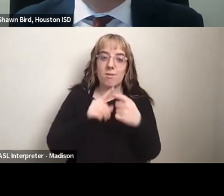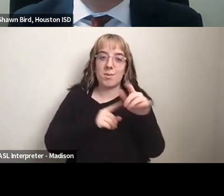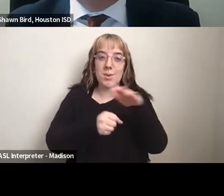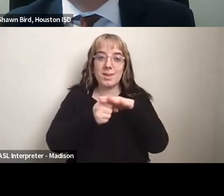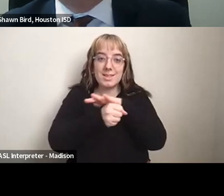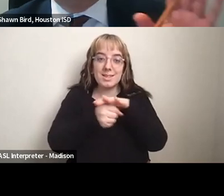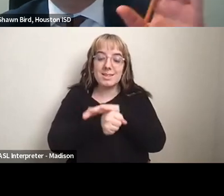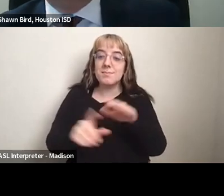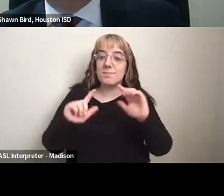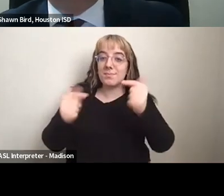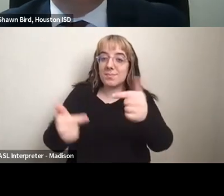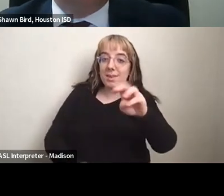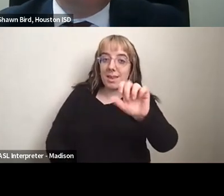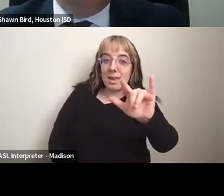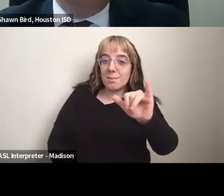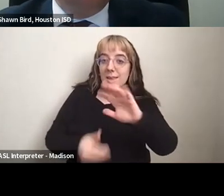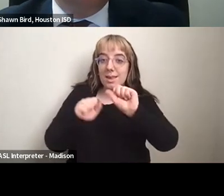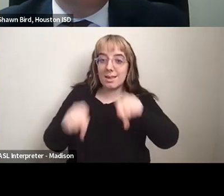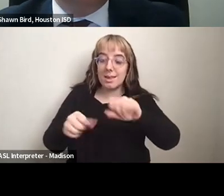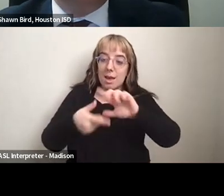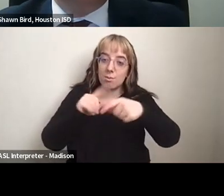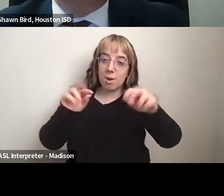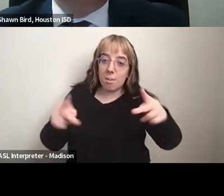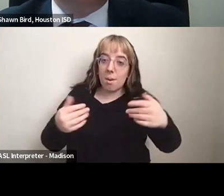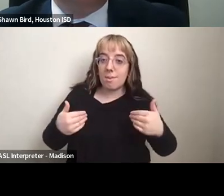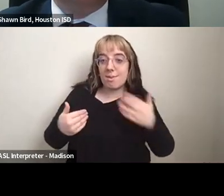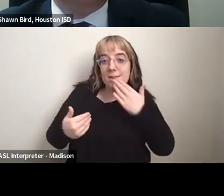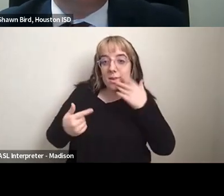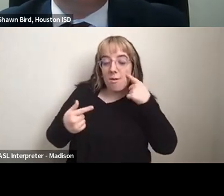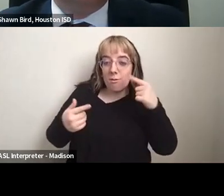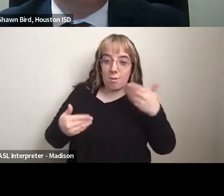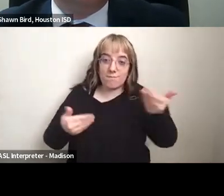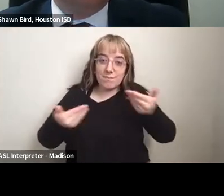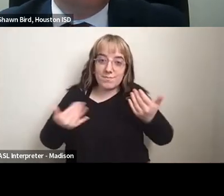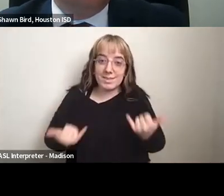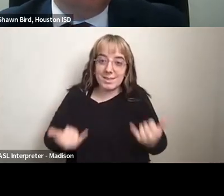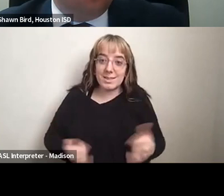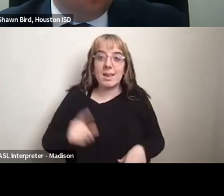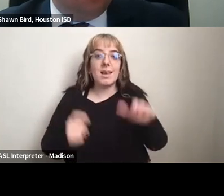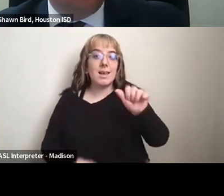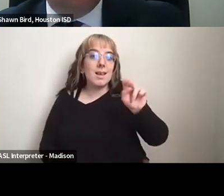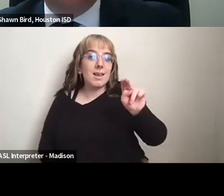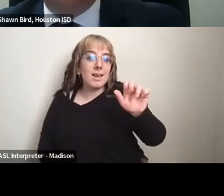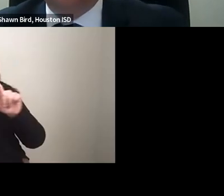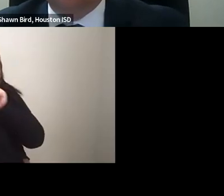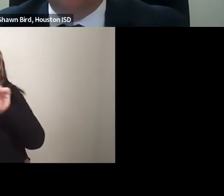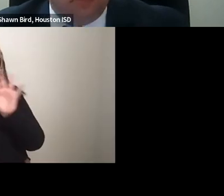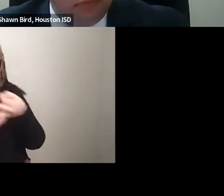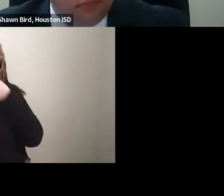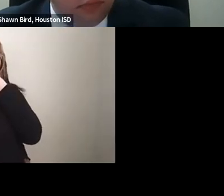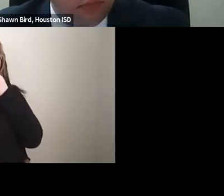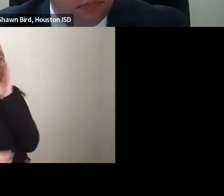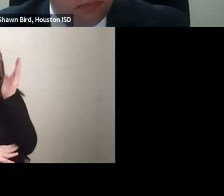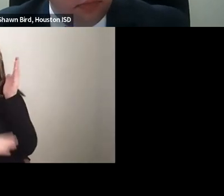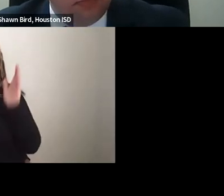So Emily, I'll turn it to you to wrap up, and thank you for having us today. Thank you. And Anna, you're such a pro moderator. That was such